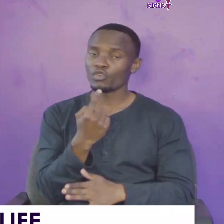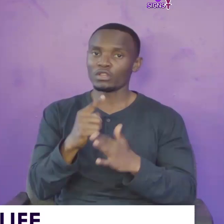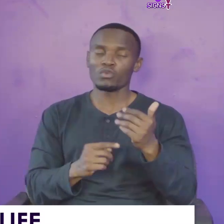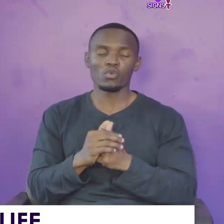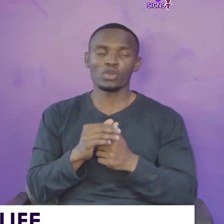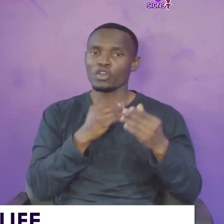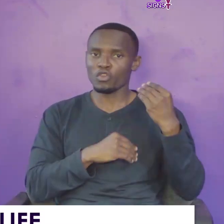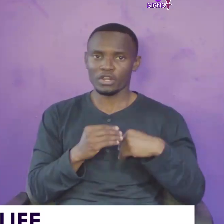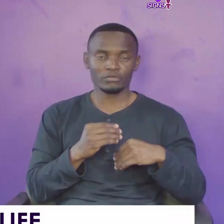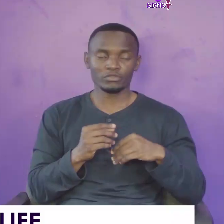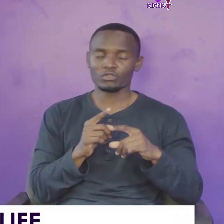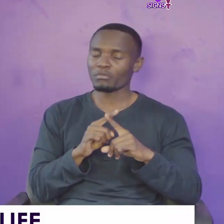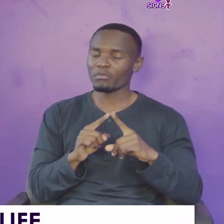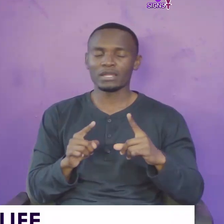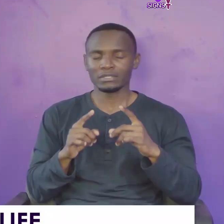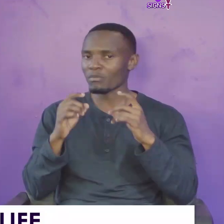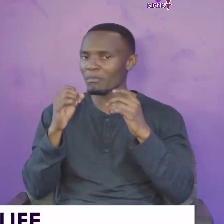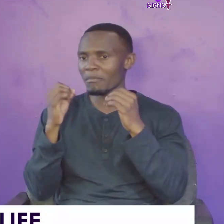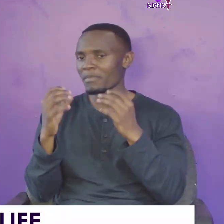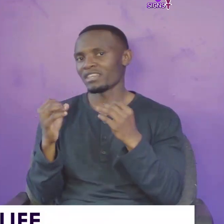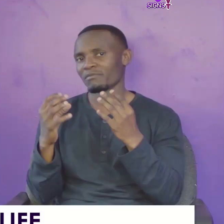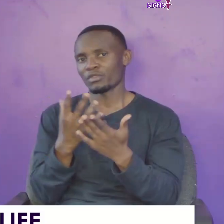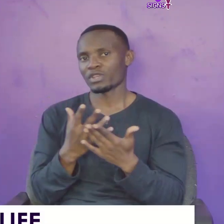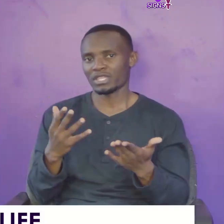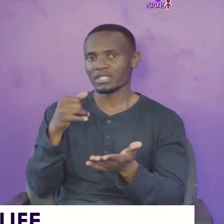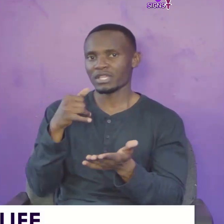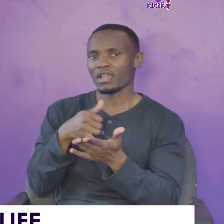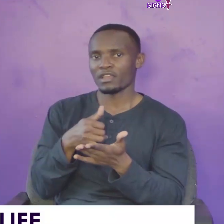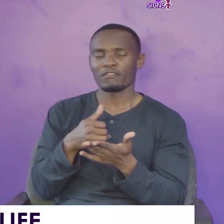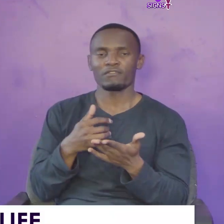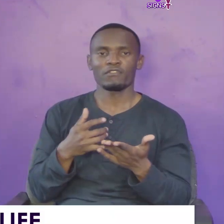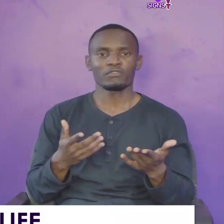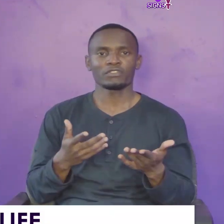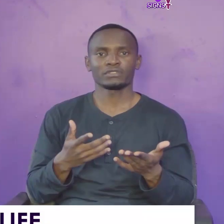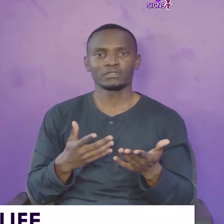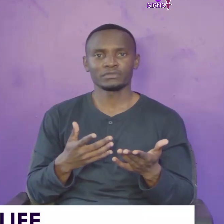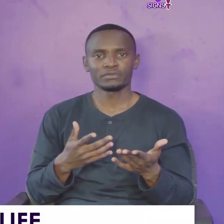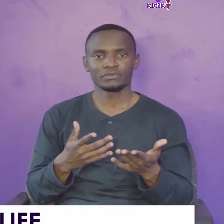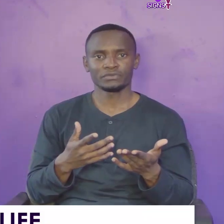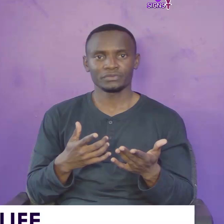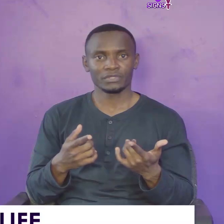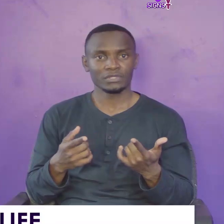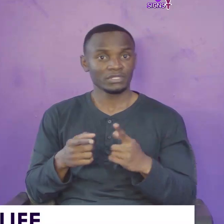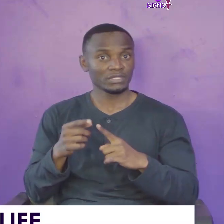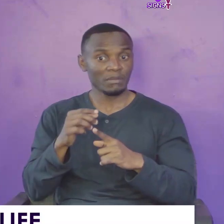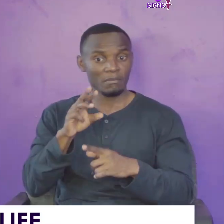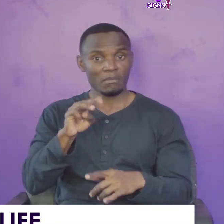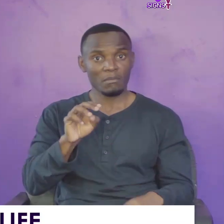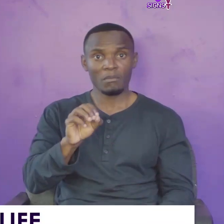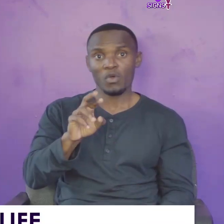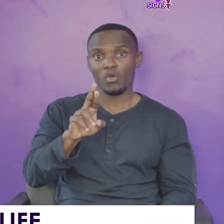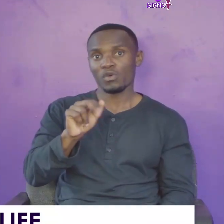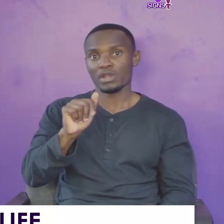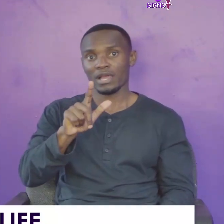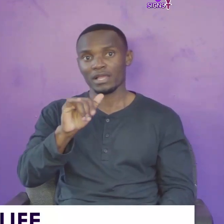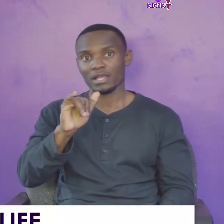broad term that encompasses all of these other rights. Does it touch on morality? Yes,